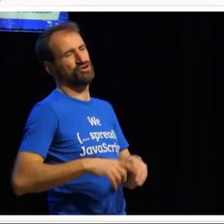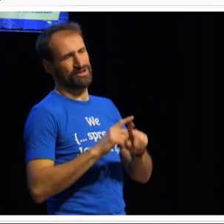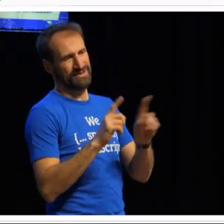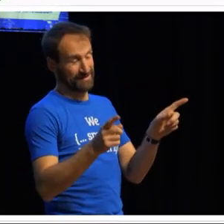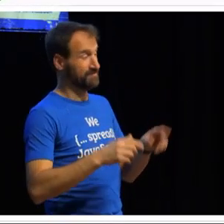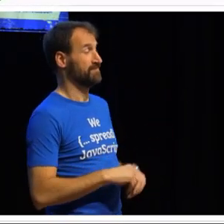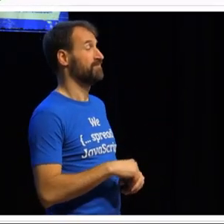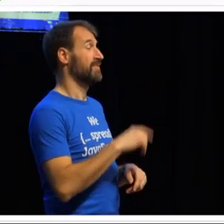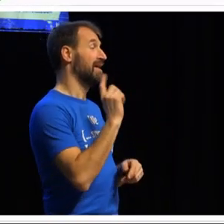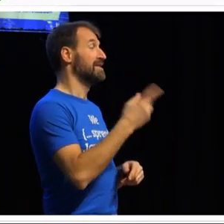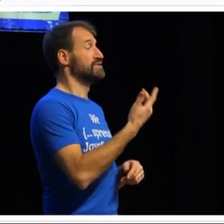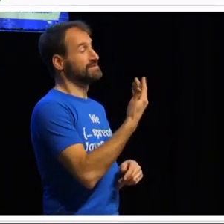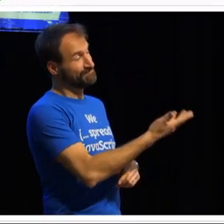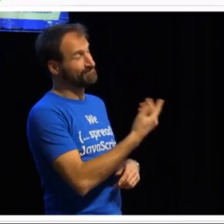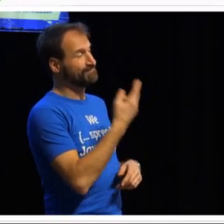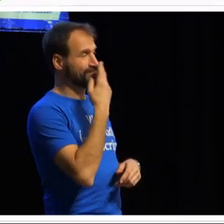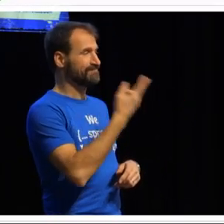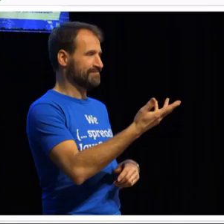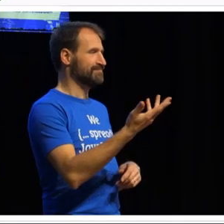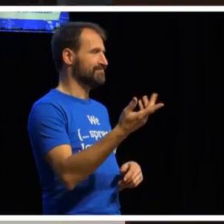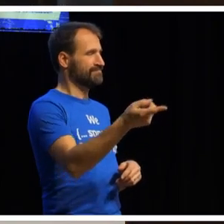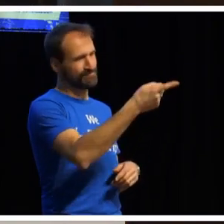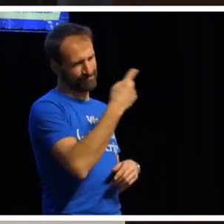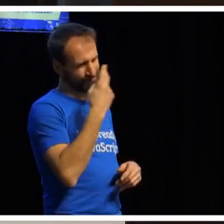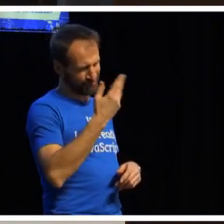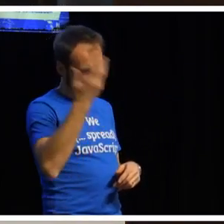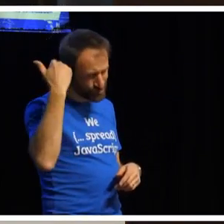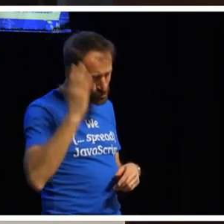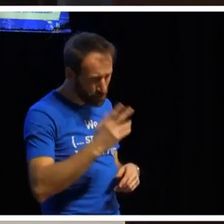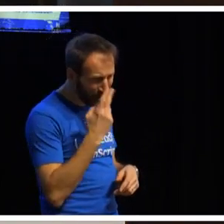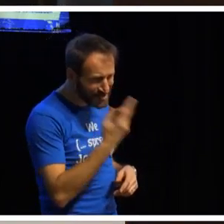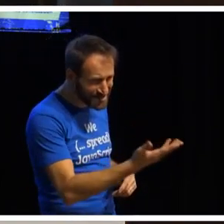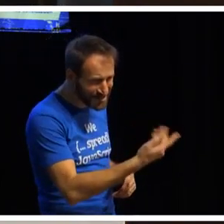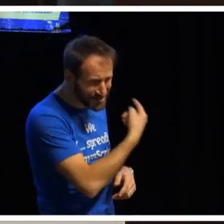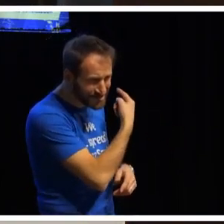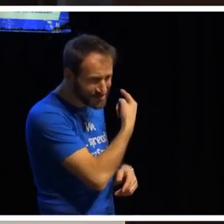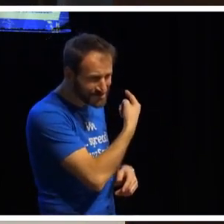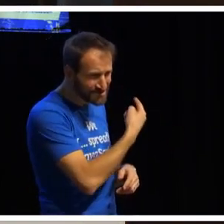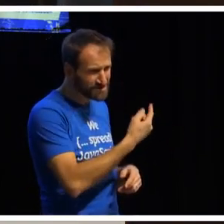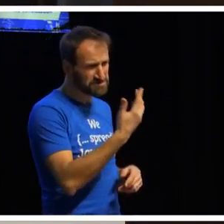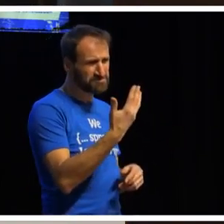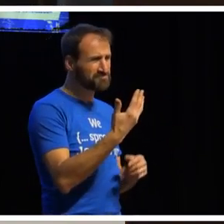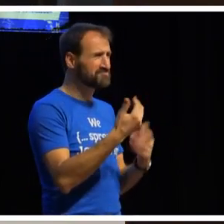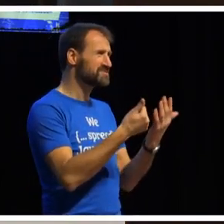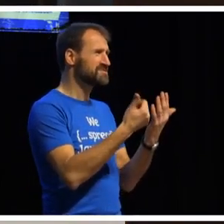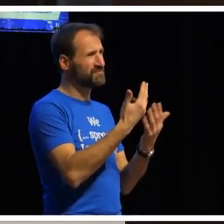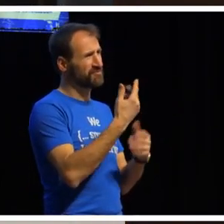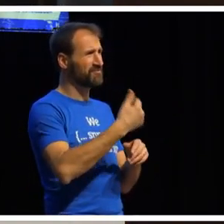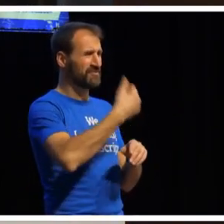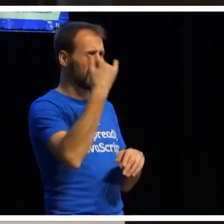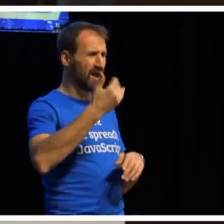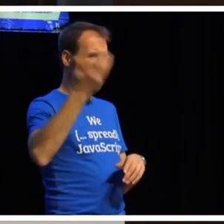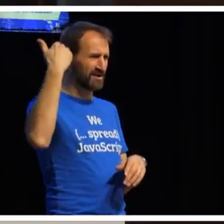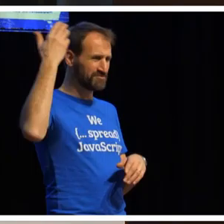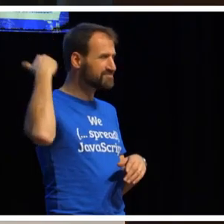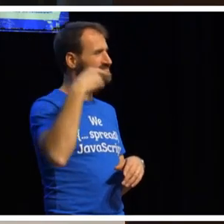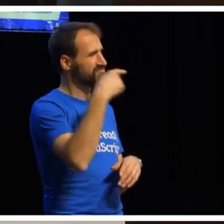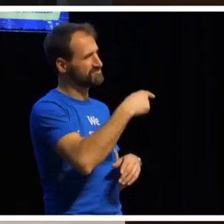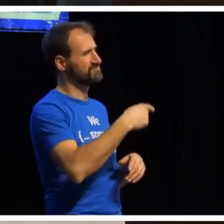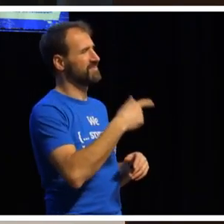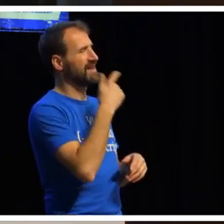So I mean, probably not very many of you will have seen this. 35 years ago in England, this was released. This was